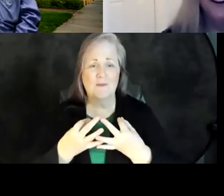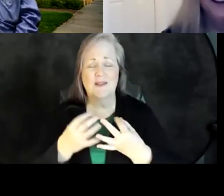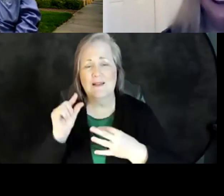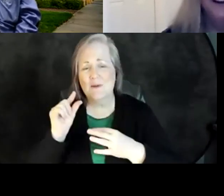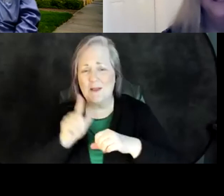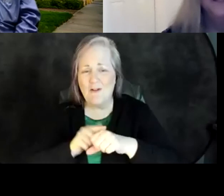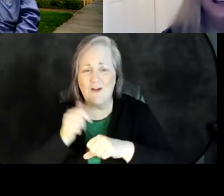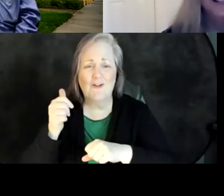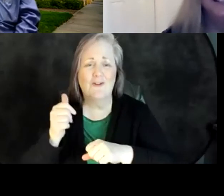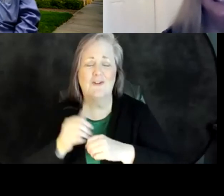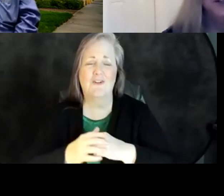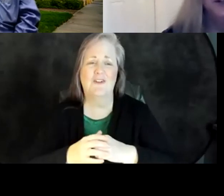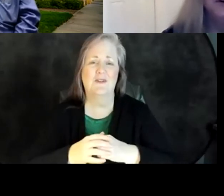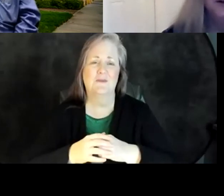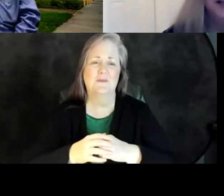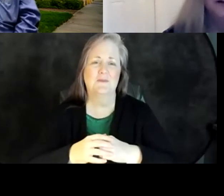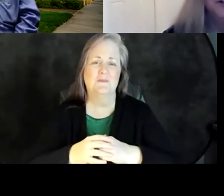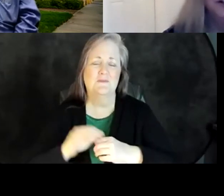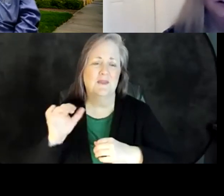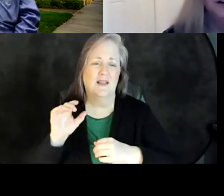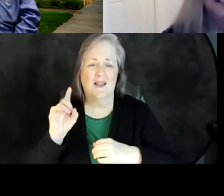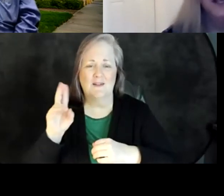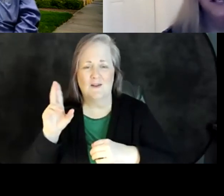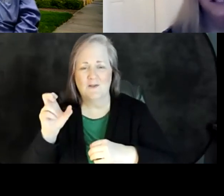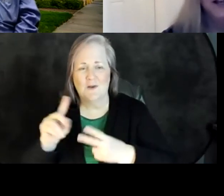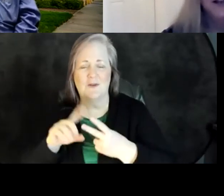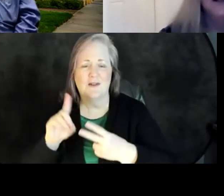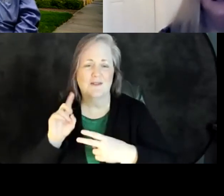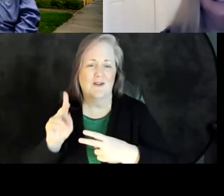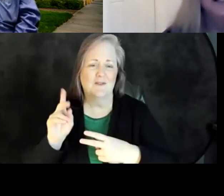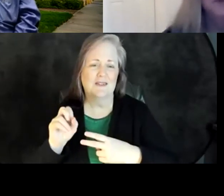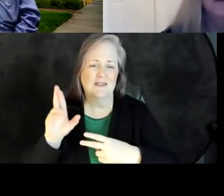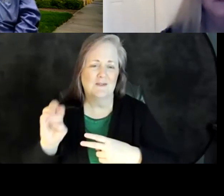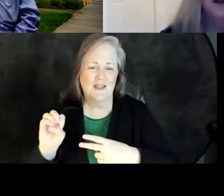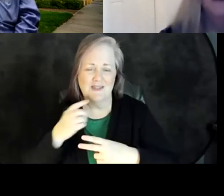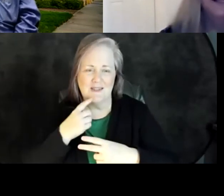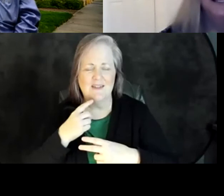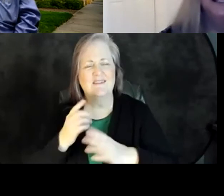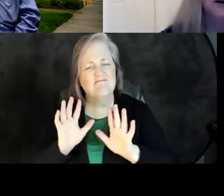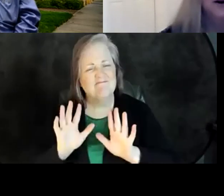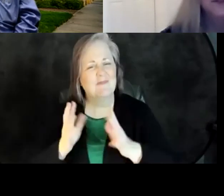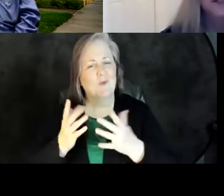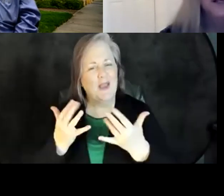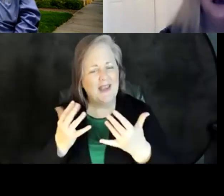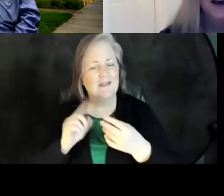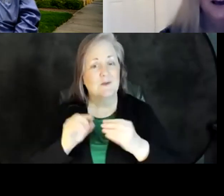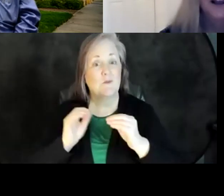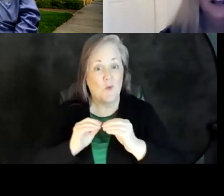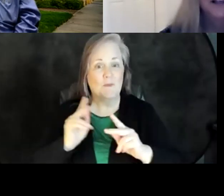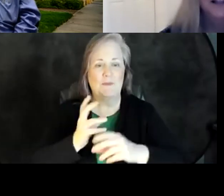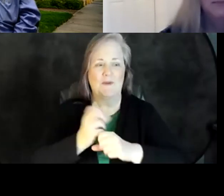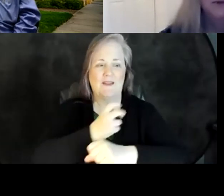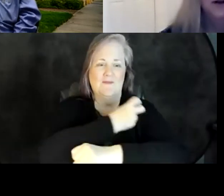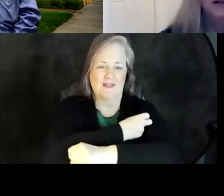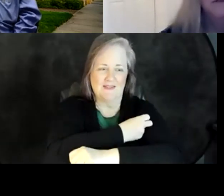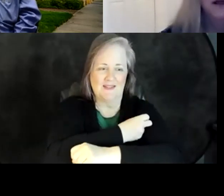longer. As Dr. Cohen and Dr. Kasirye said, let's get some more vaccines in arms and